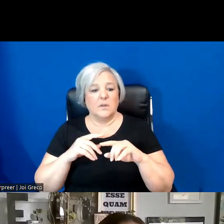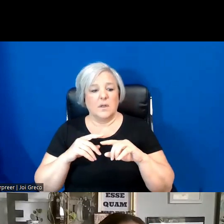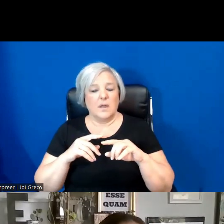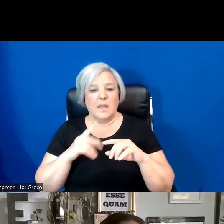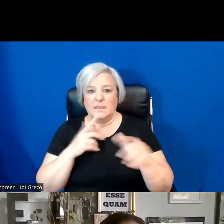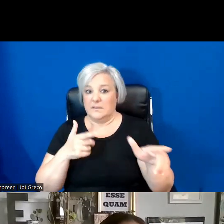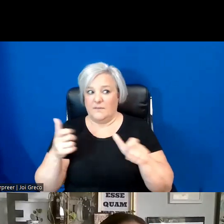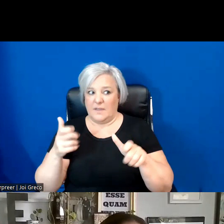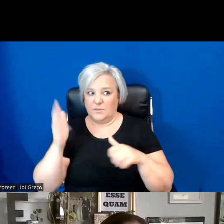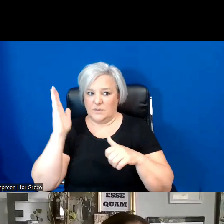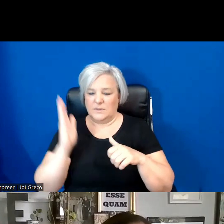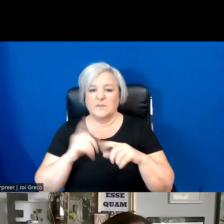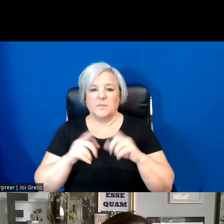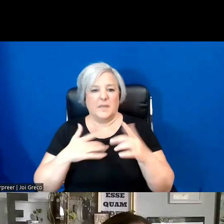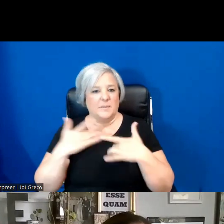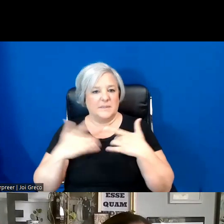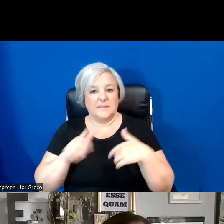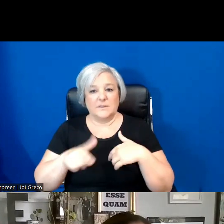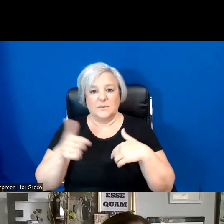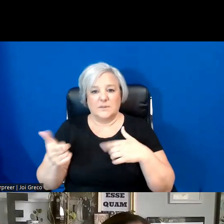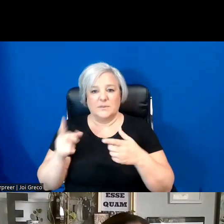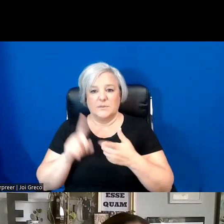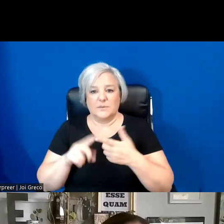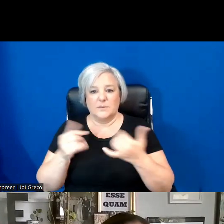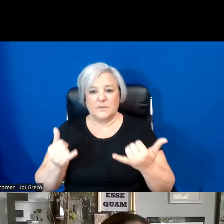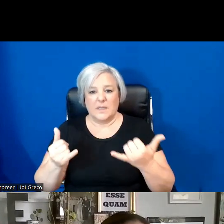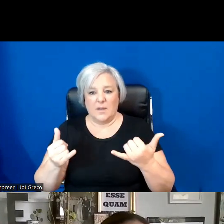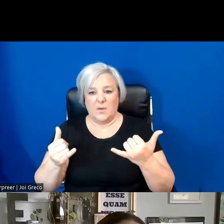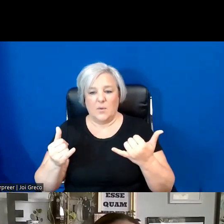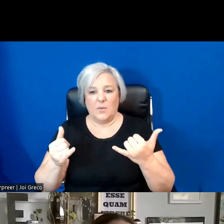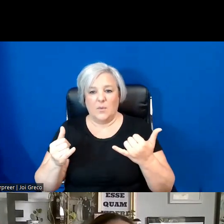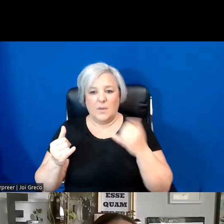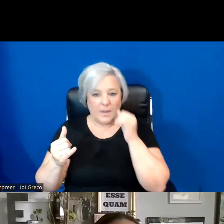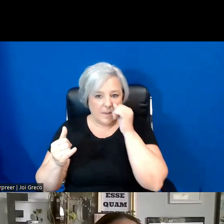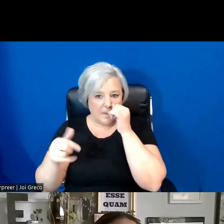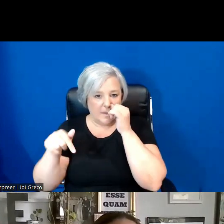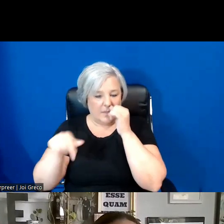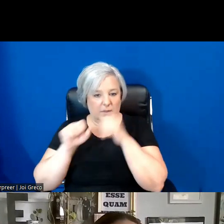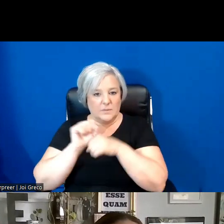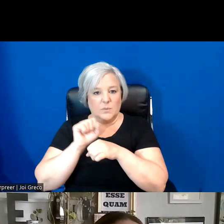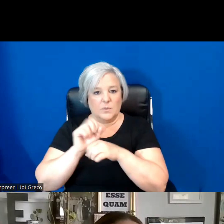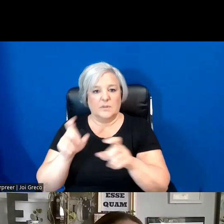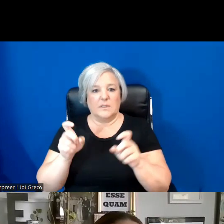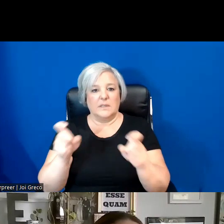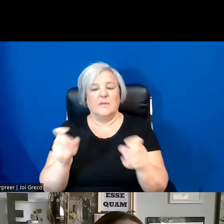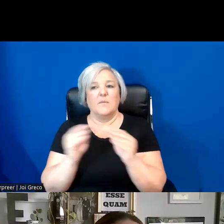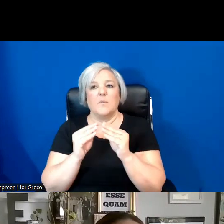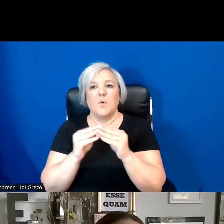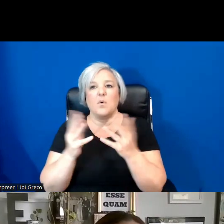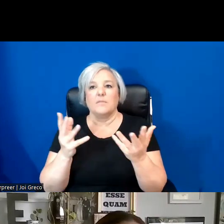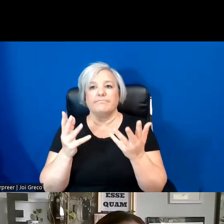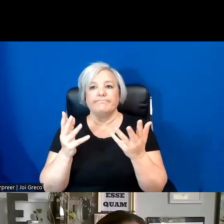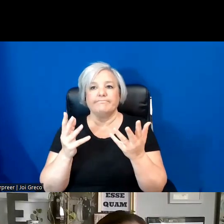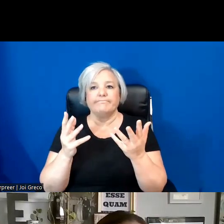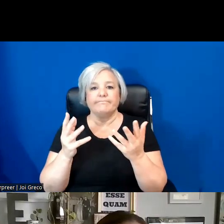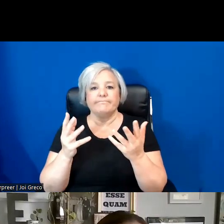fast presentation, but I'm excited to hand it over to some partners in this work so that you all can get a little more of a